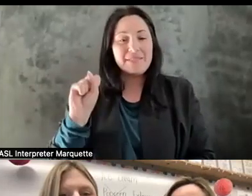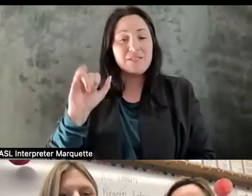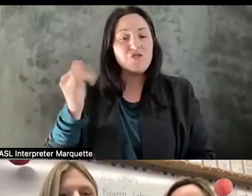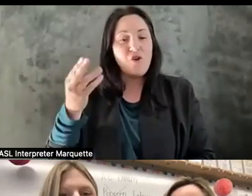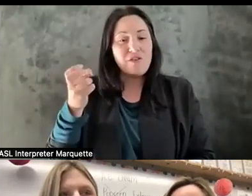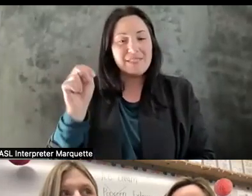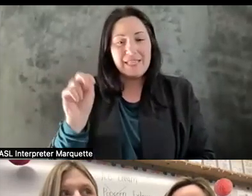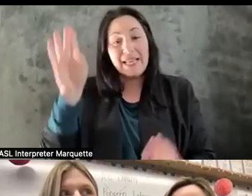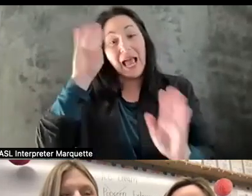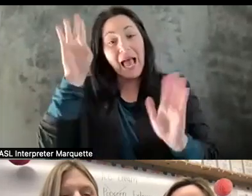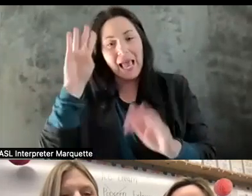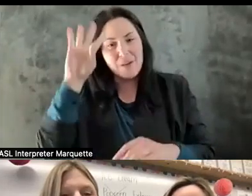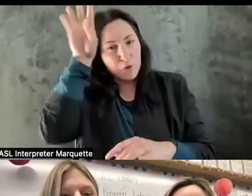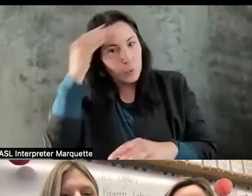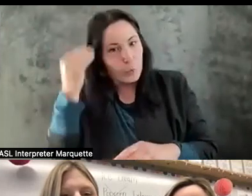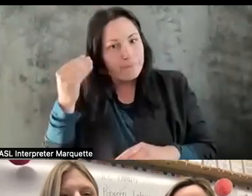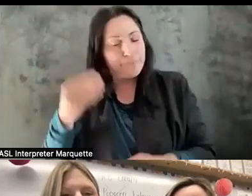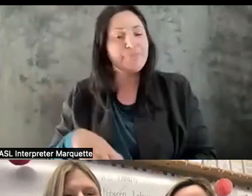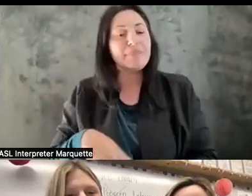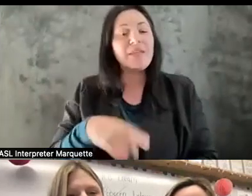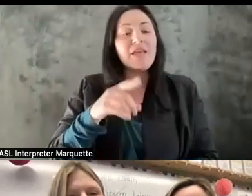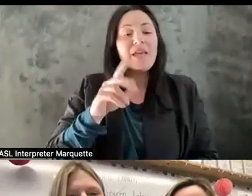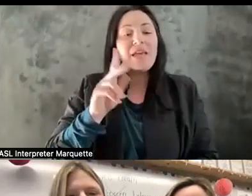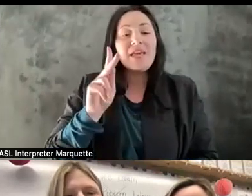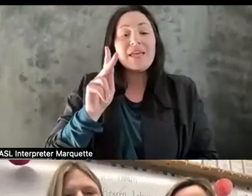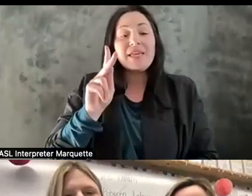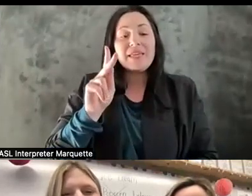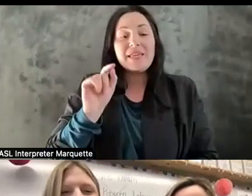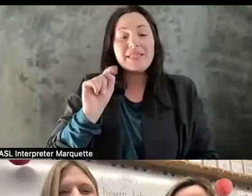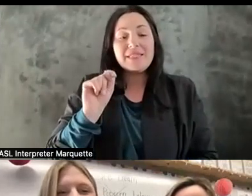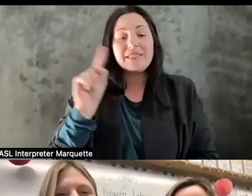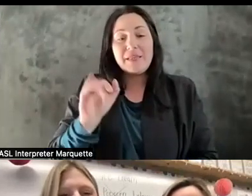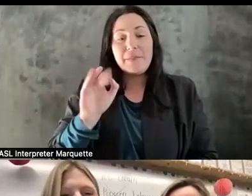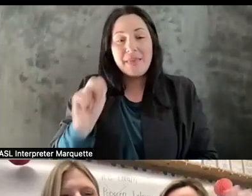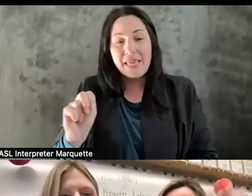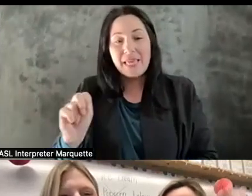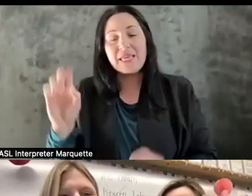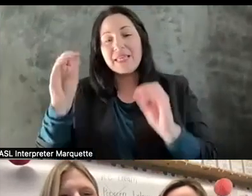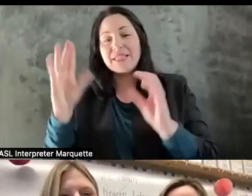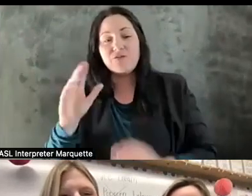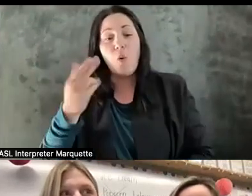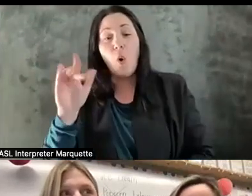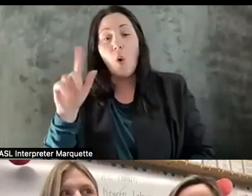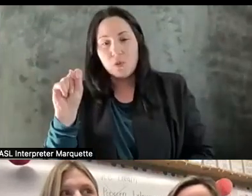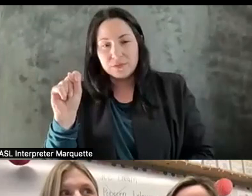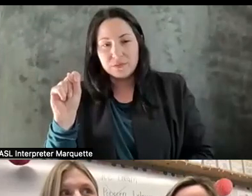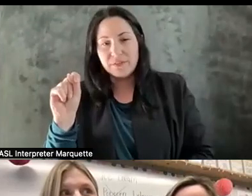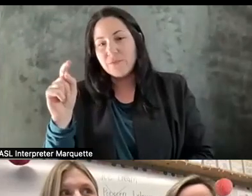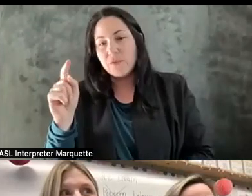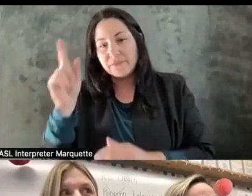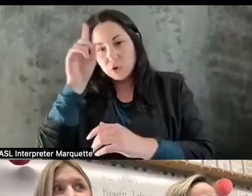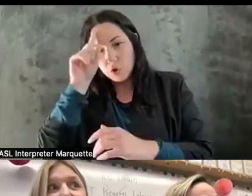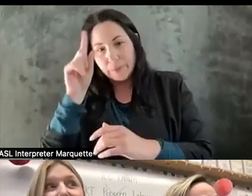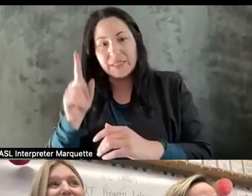Hi. We have Mrs. Kitzman and Frau Holt. And we